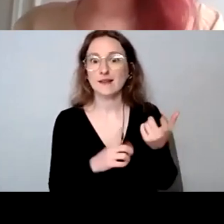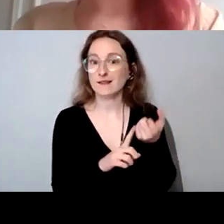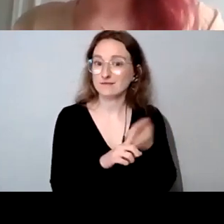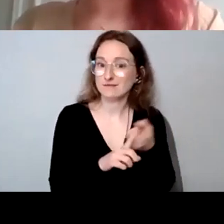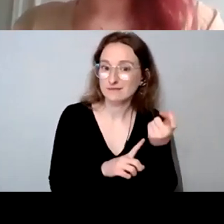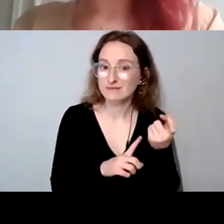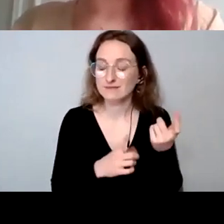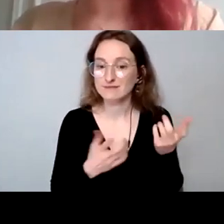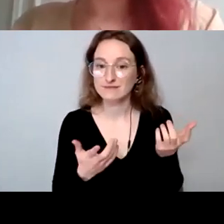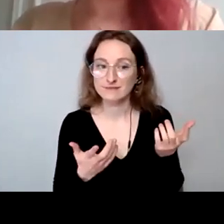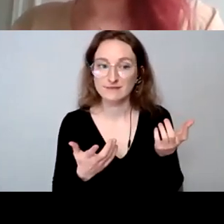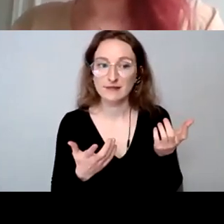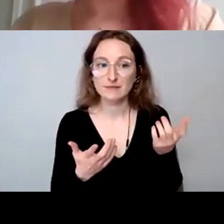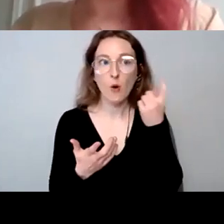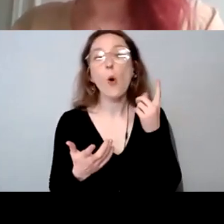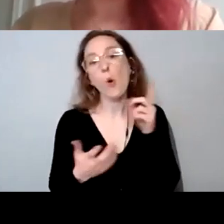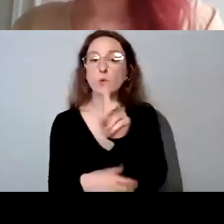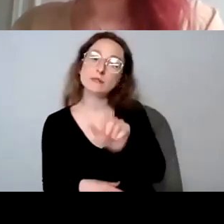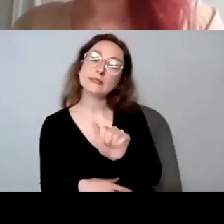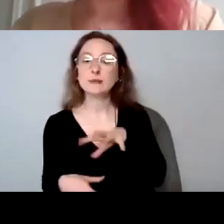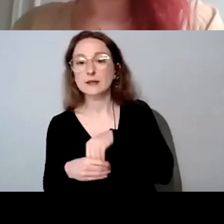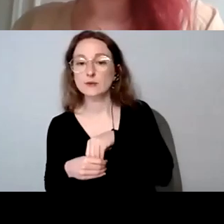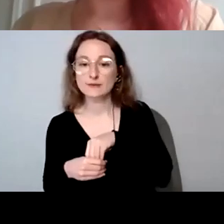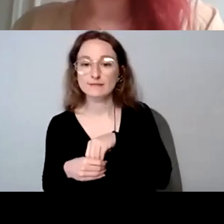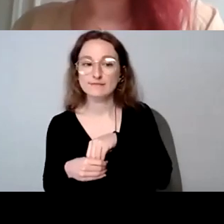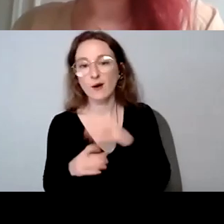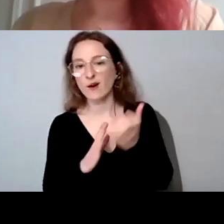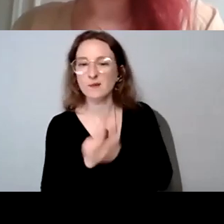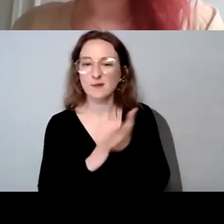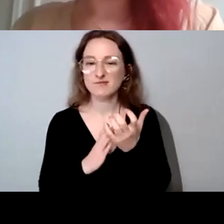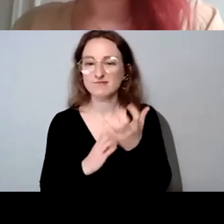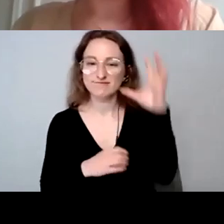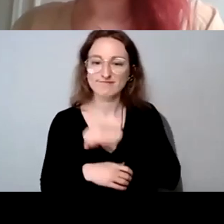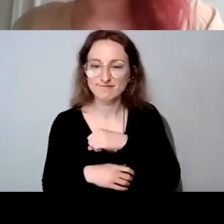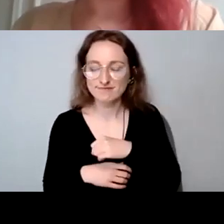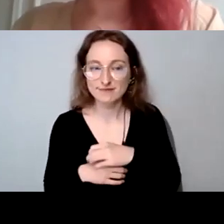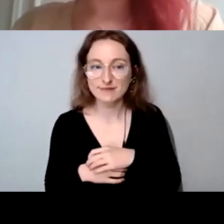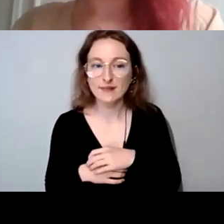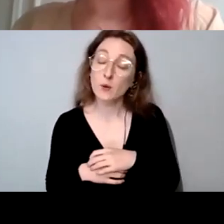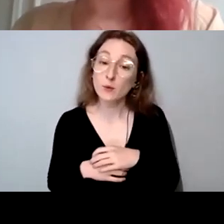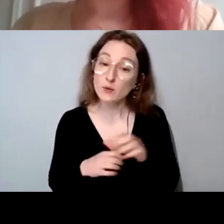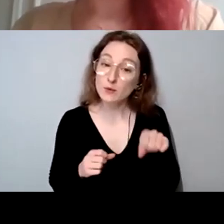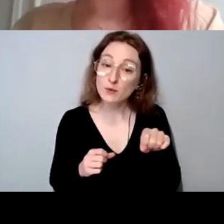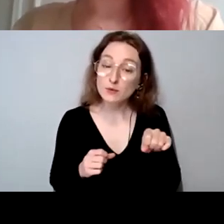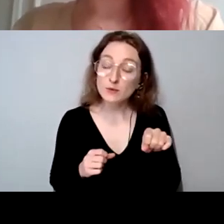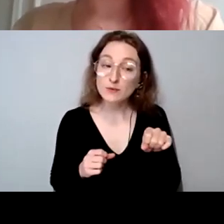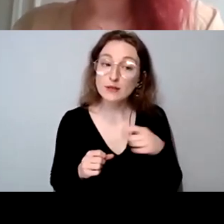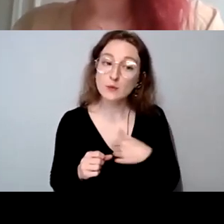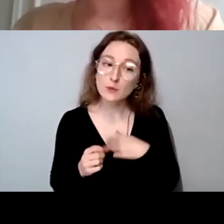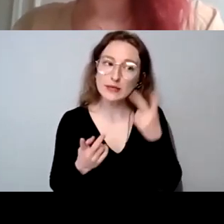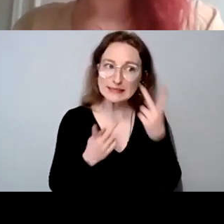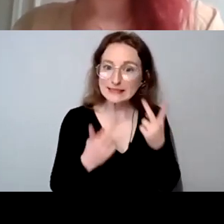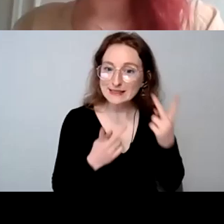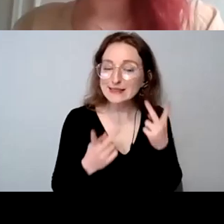step would be to understand it as disability inclusion. And although we definitely are seeing, especially recently,